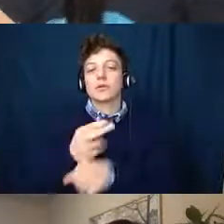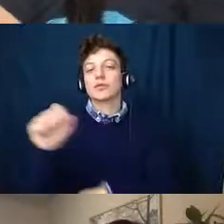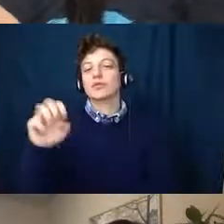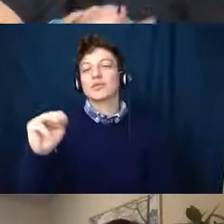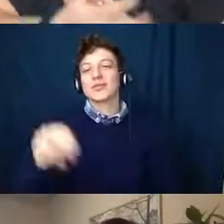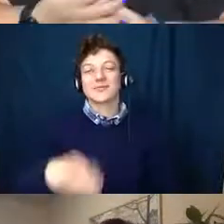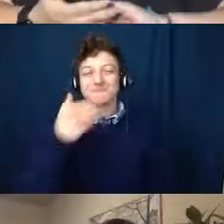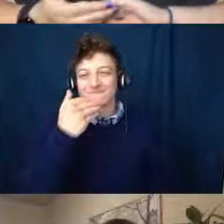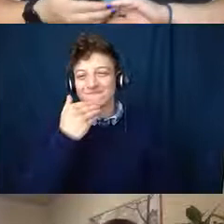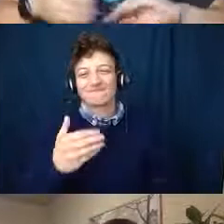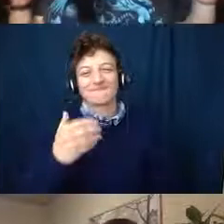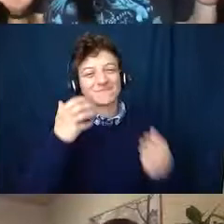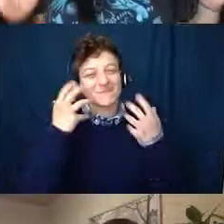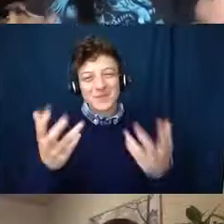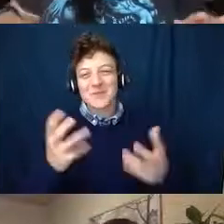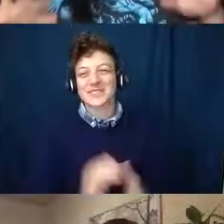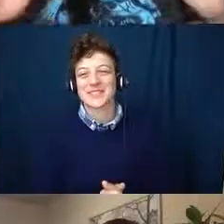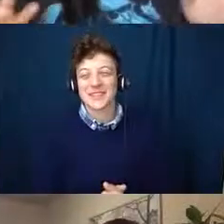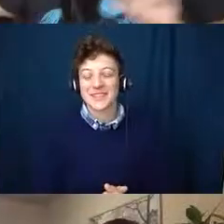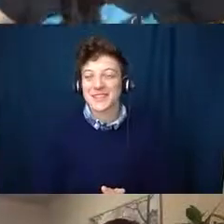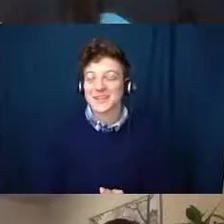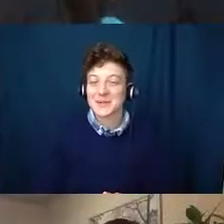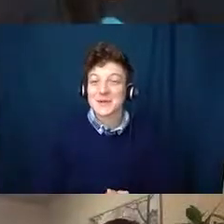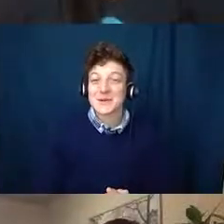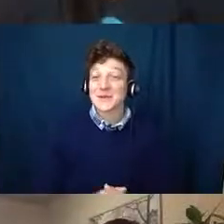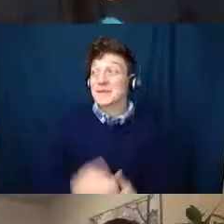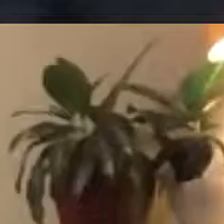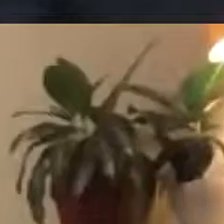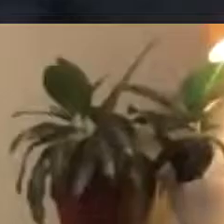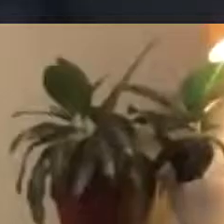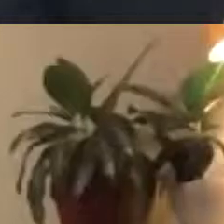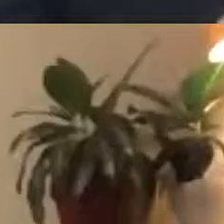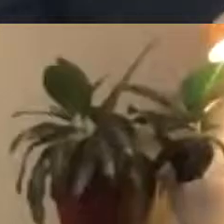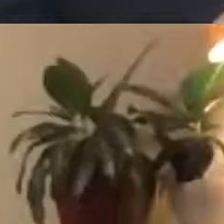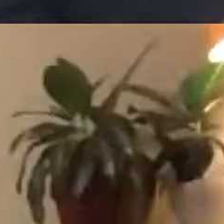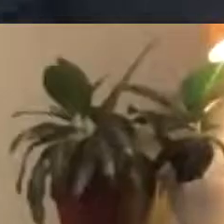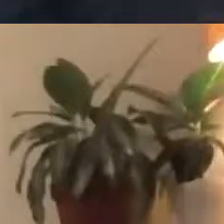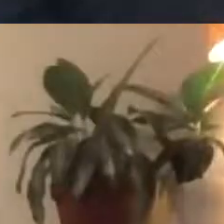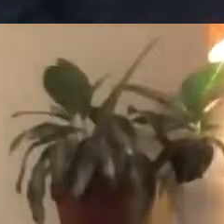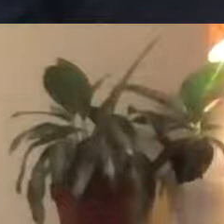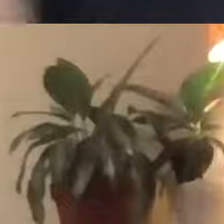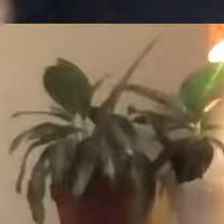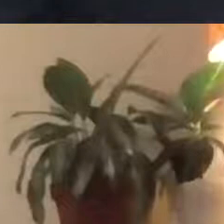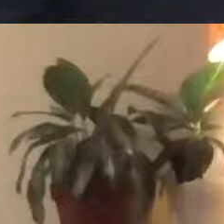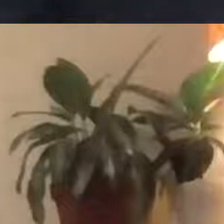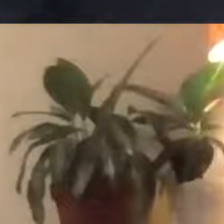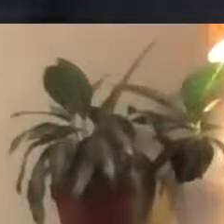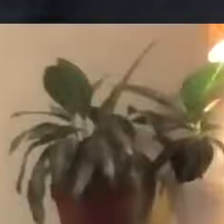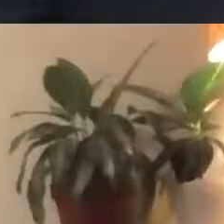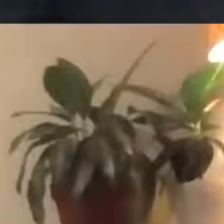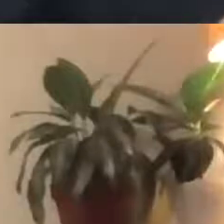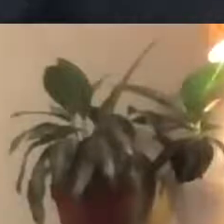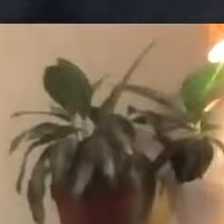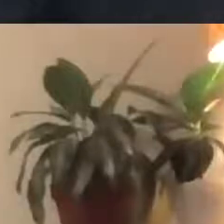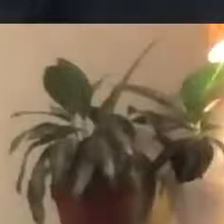Thank you very much. Thank you so much. That was super, super informative. Anybody at home who has questions, now's the time to ask. You can